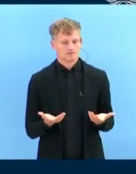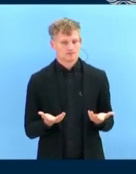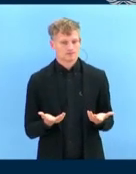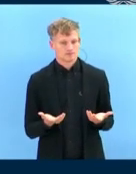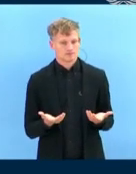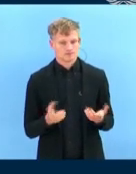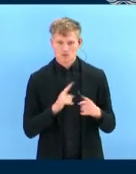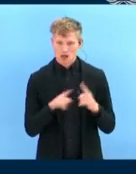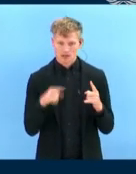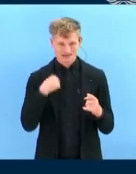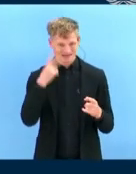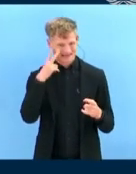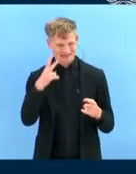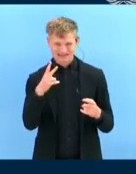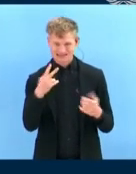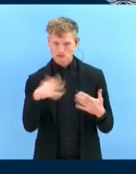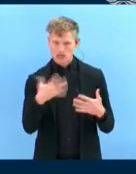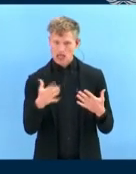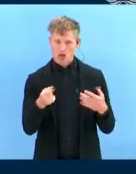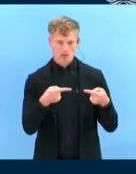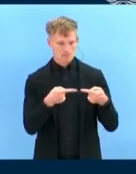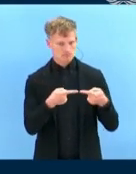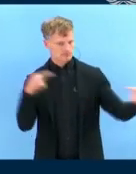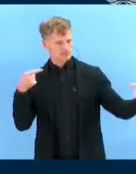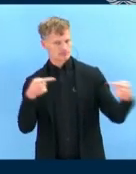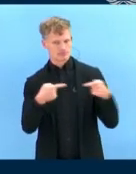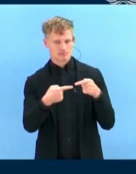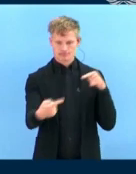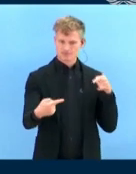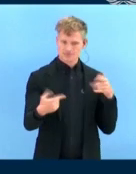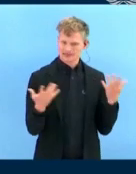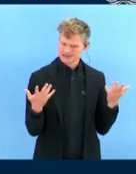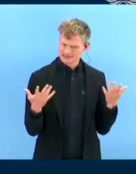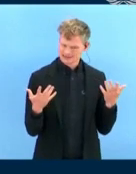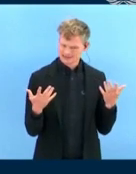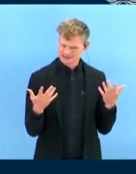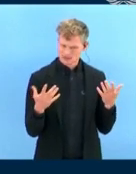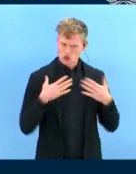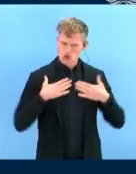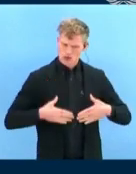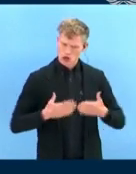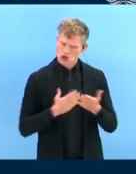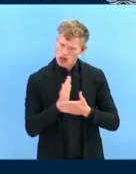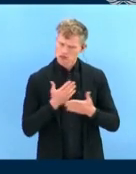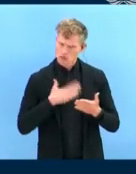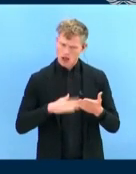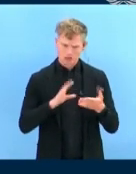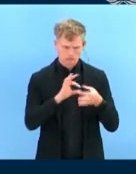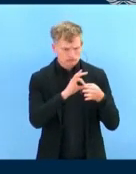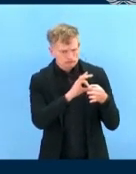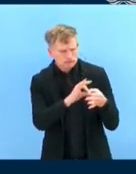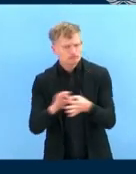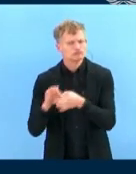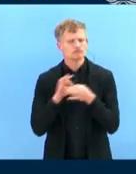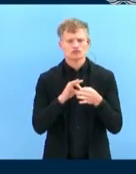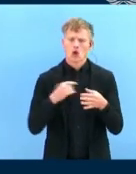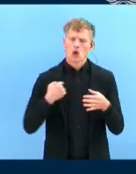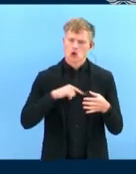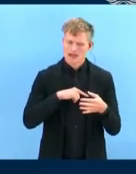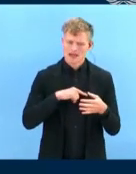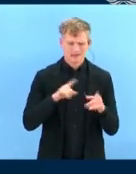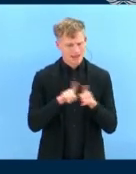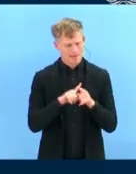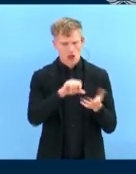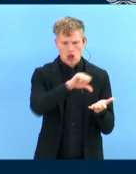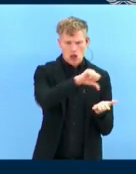seeing polarization, which will make more difficult constructive cooperation on issues of human rights. Therefore, we share the concerns expressed by the representative of